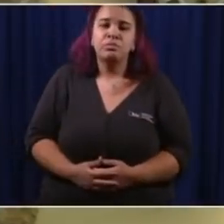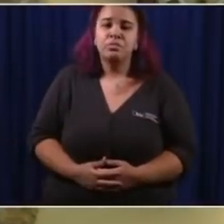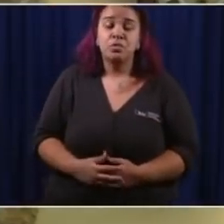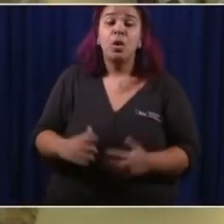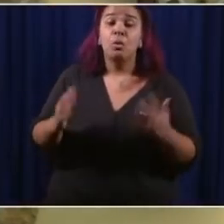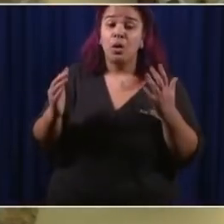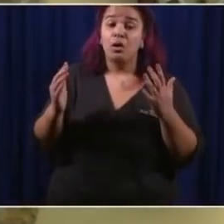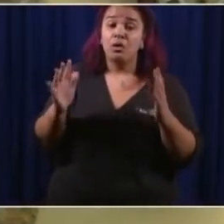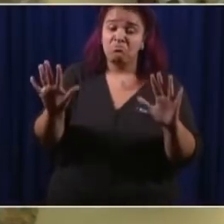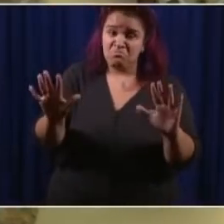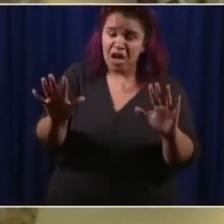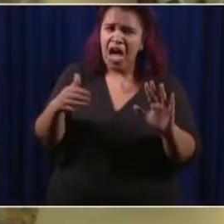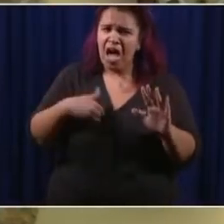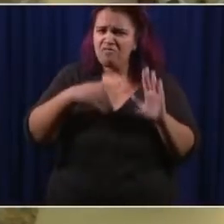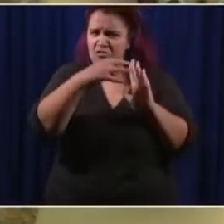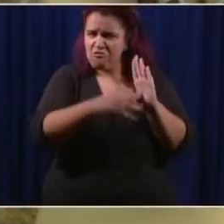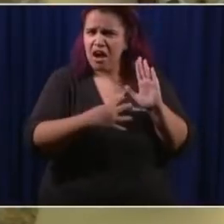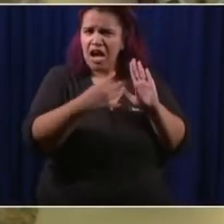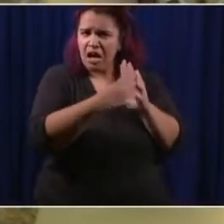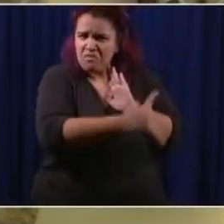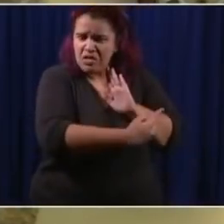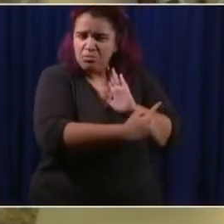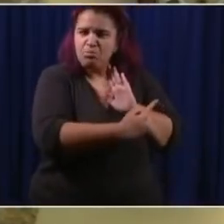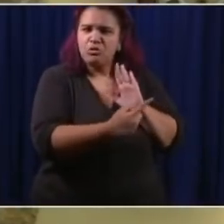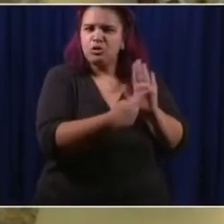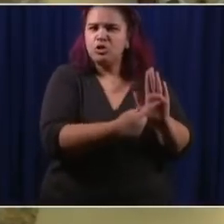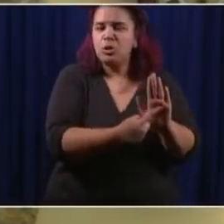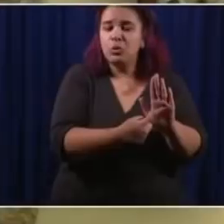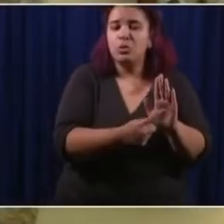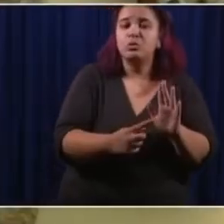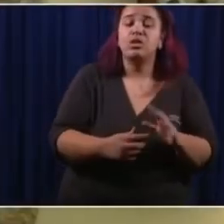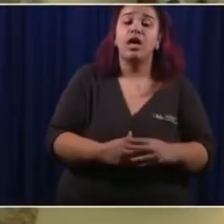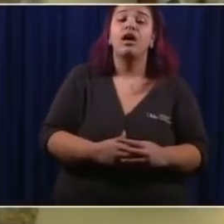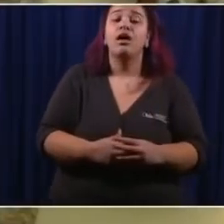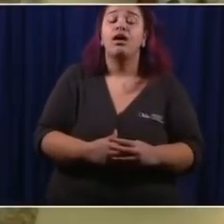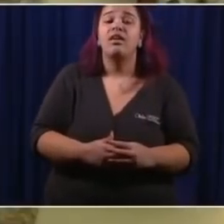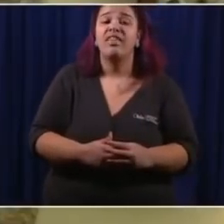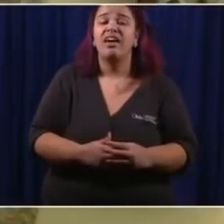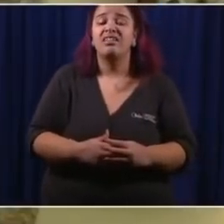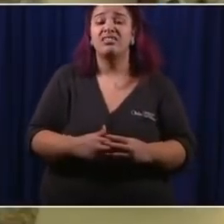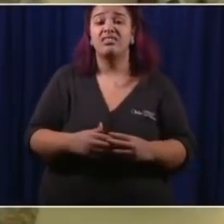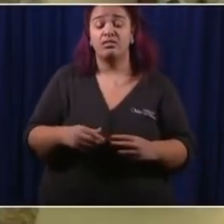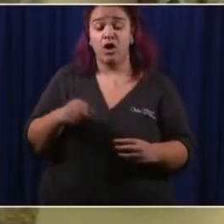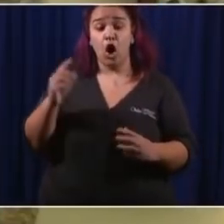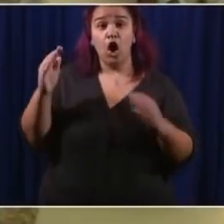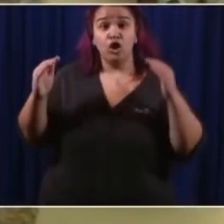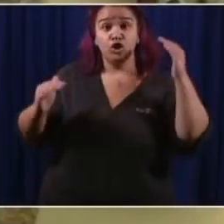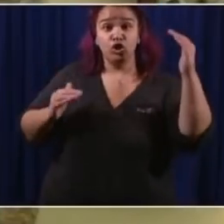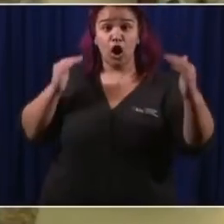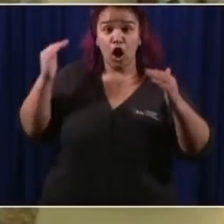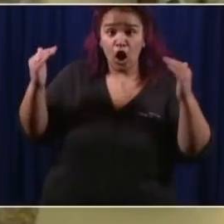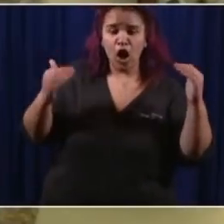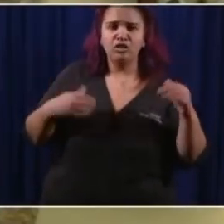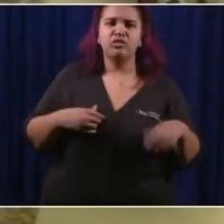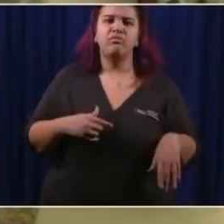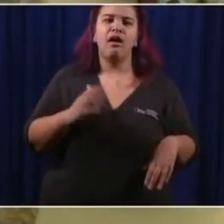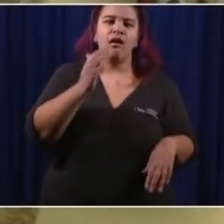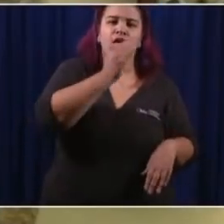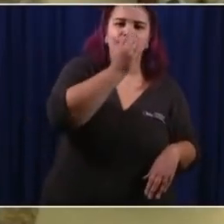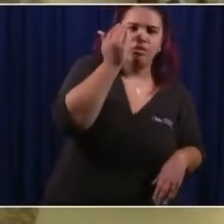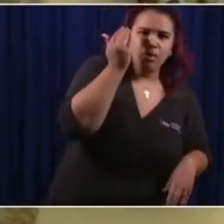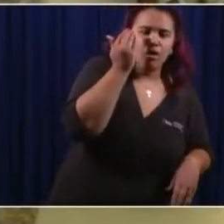adults has certainly been carried forward in regard to young people. So we're seeing African American